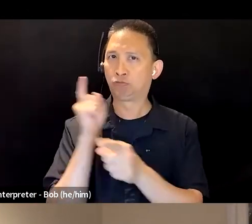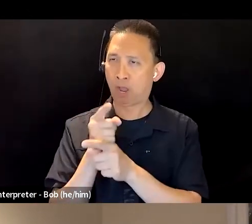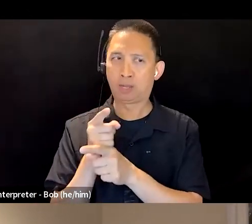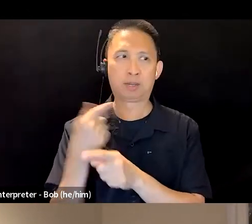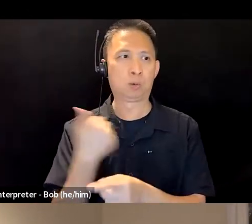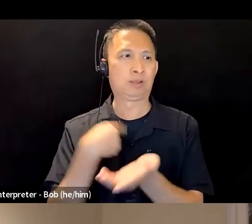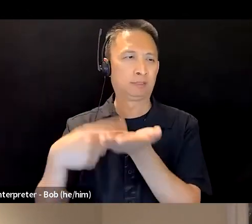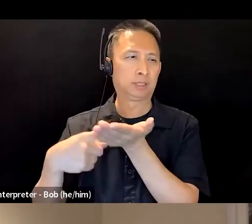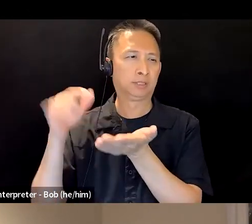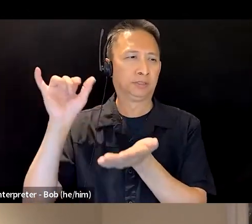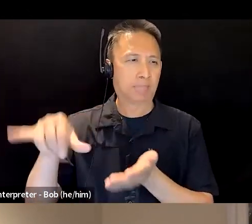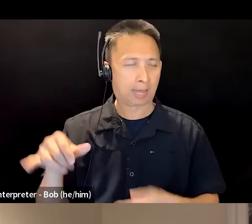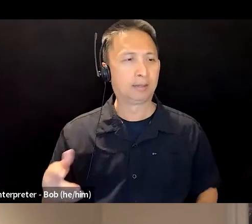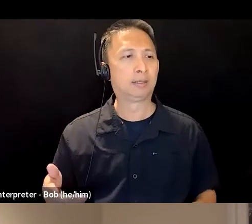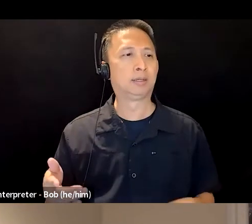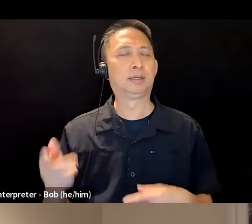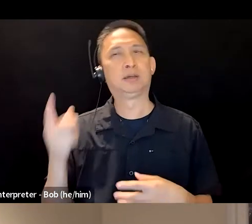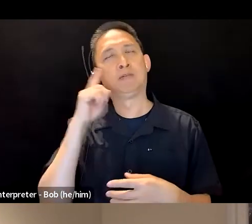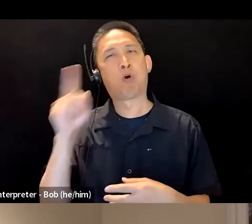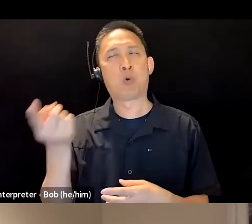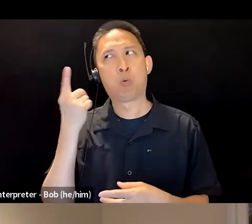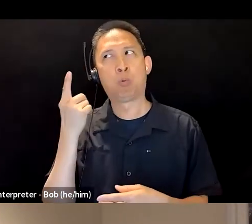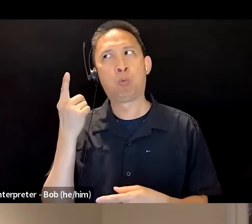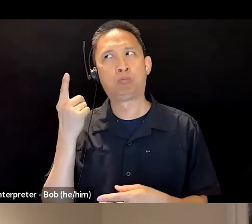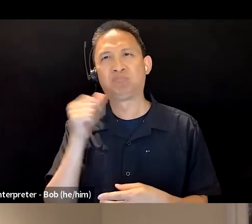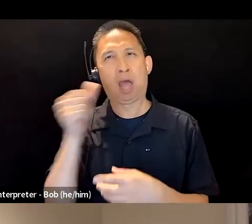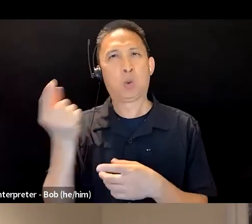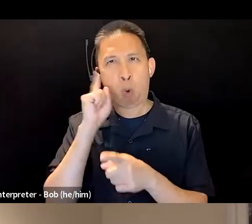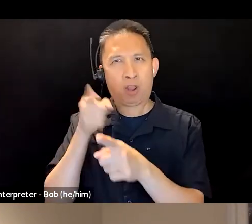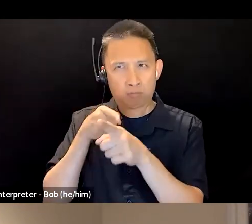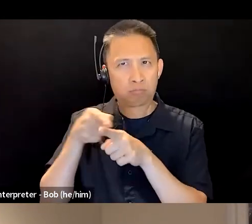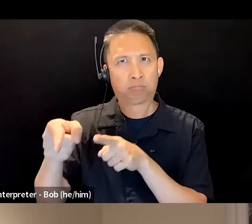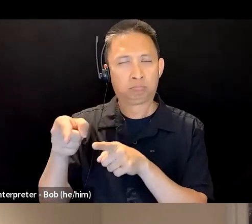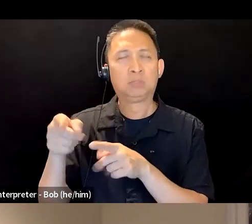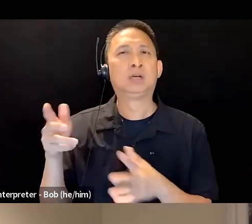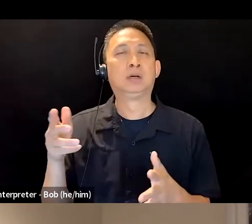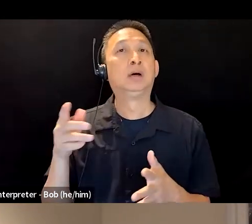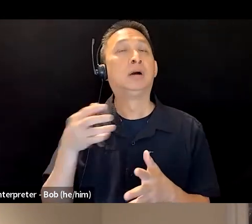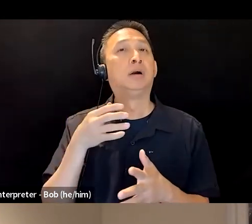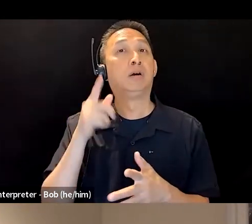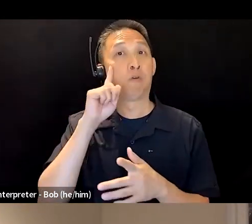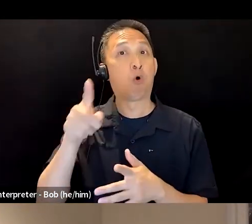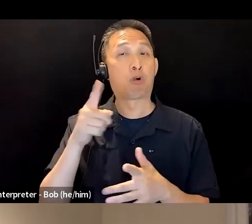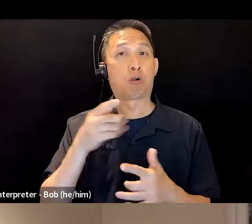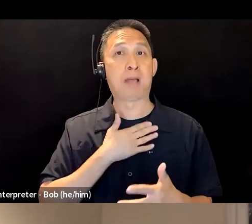one kind or one group. So what has been that experience? I can tell you in Canada, for example,